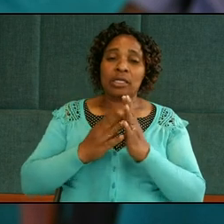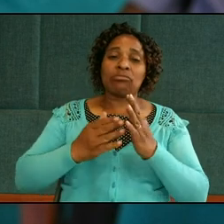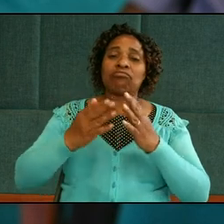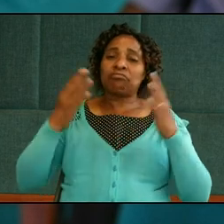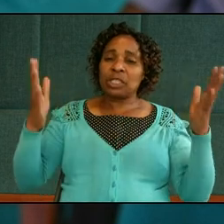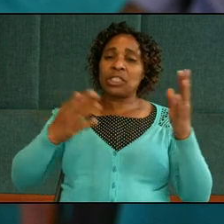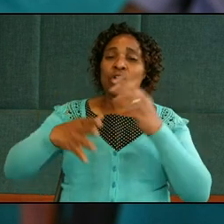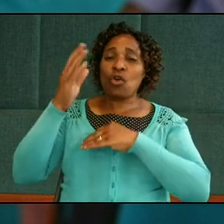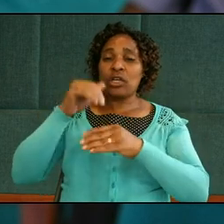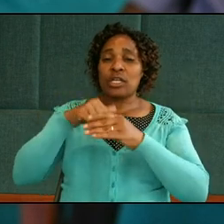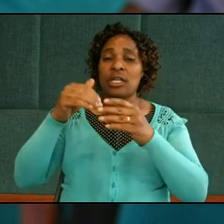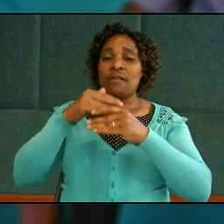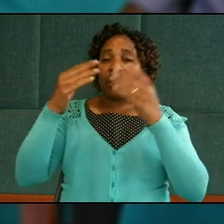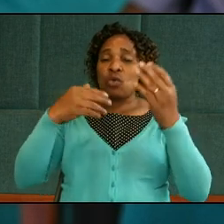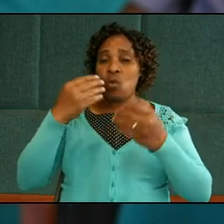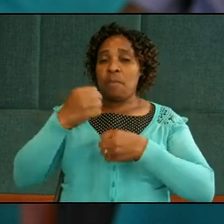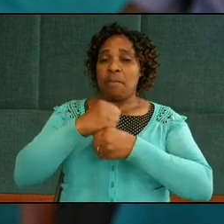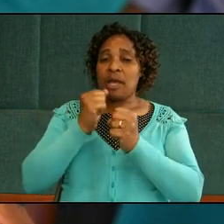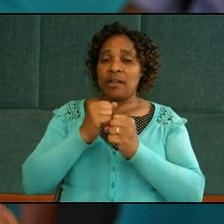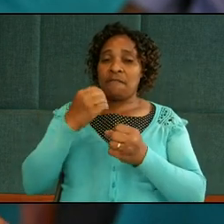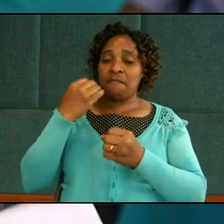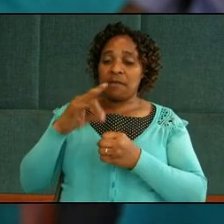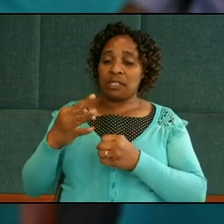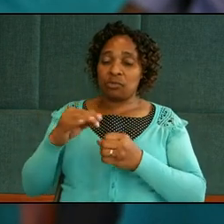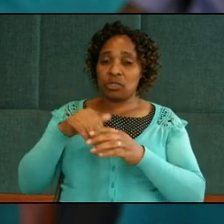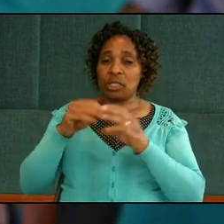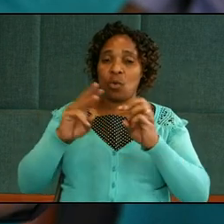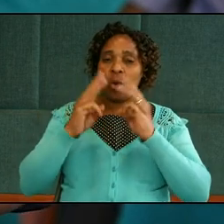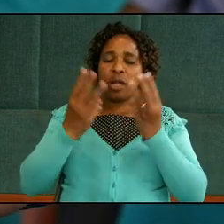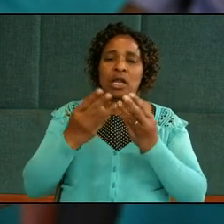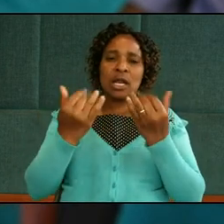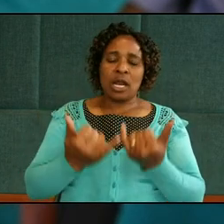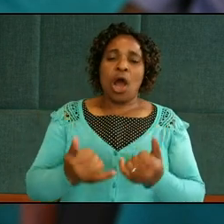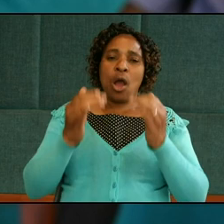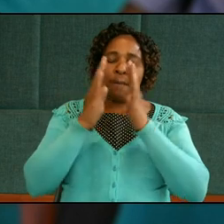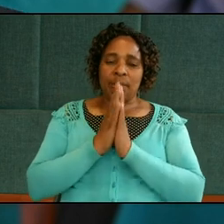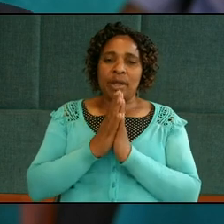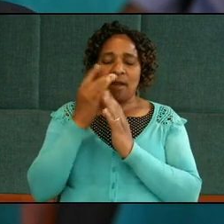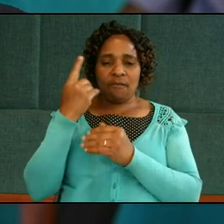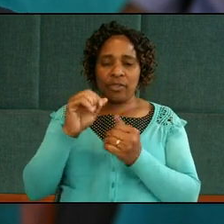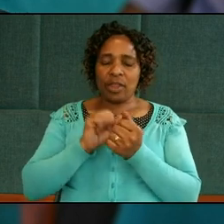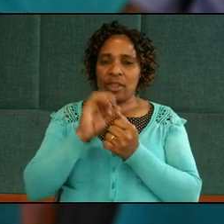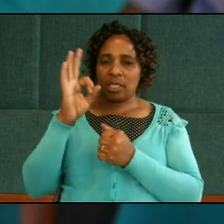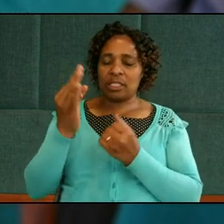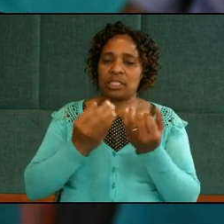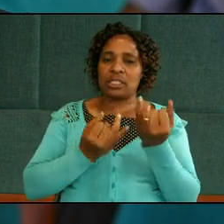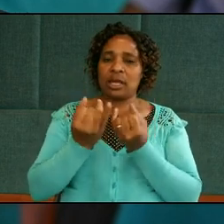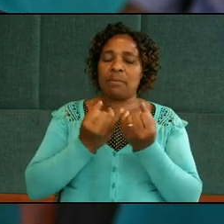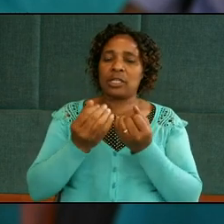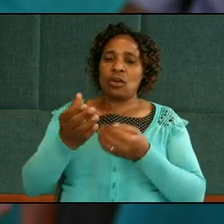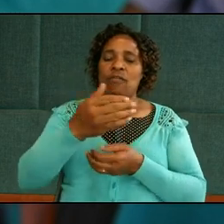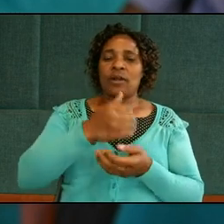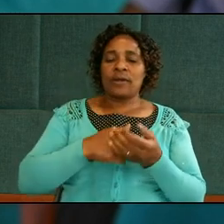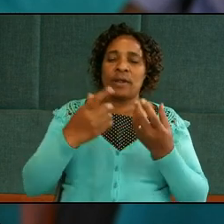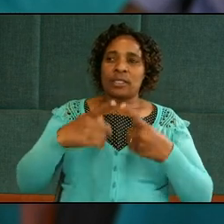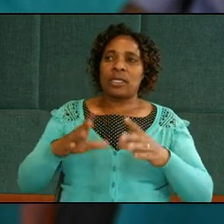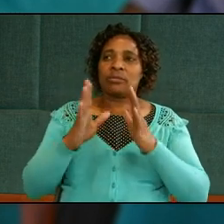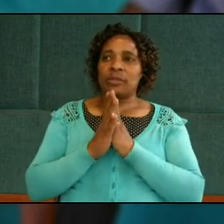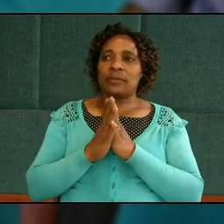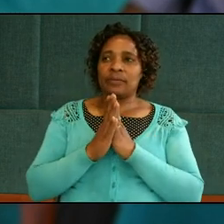other vegetable in the world. I'll now say a short prayer for the 13th Sabbath offering. Let's